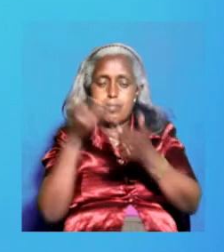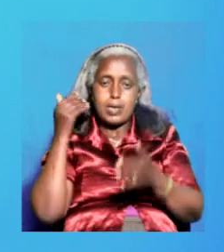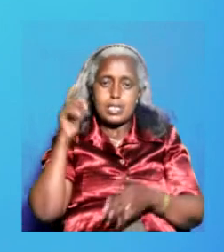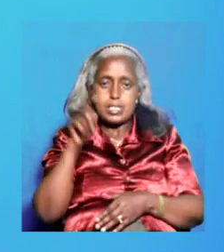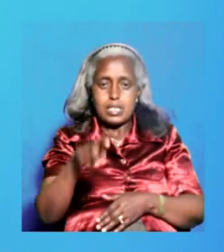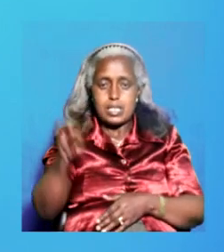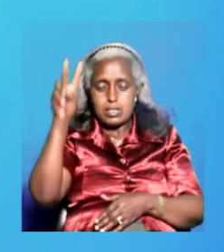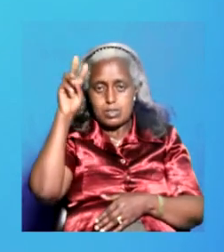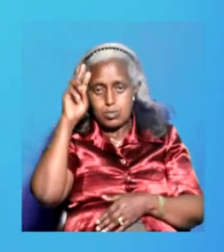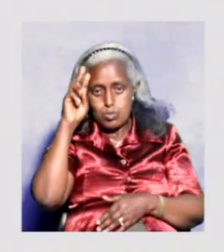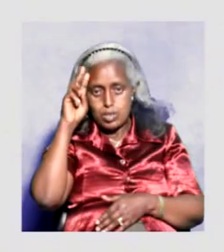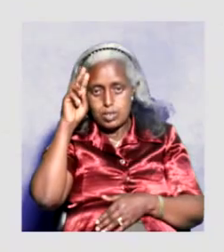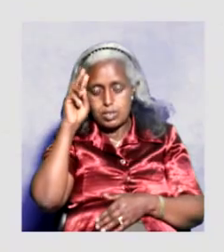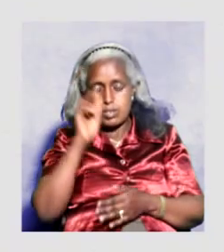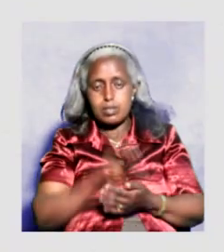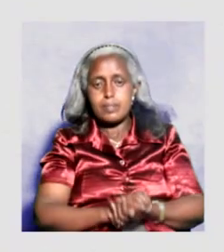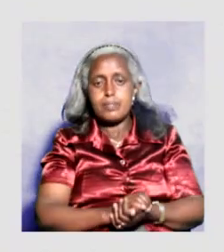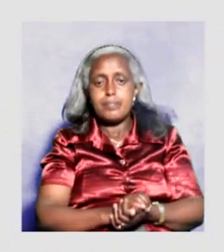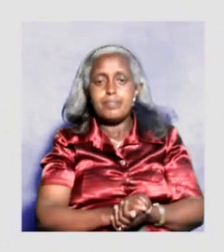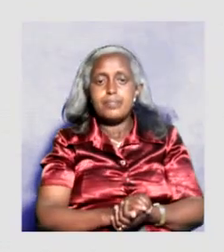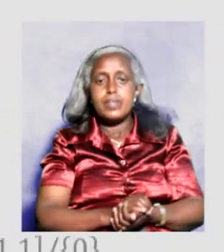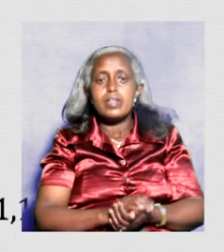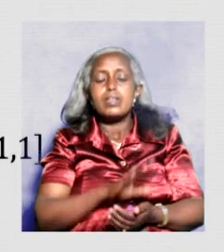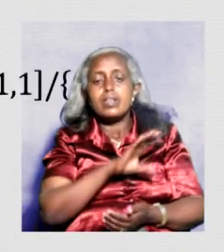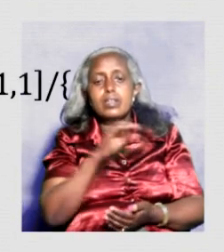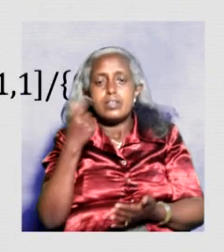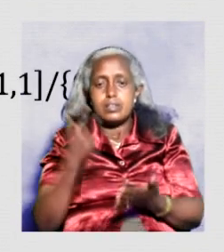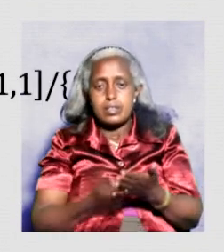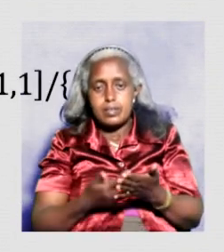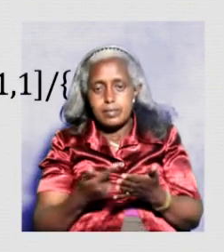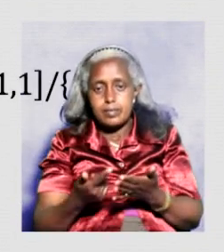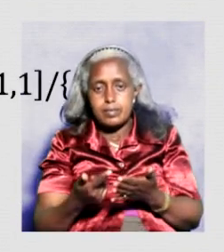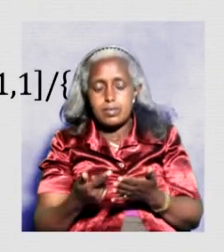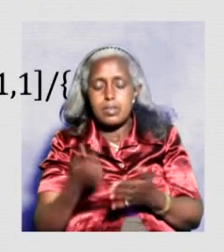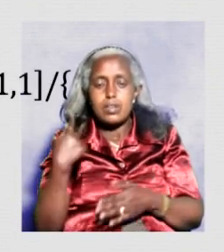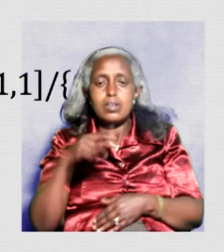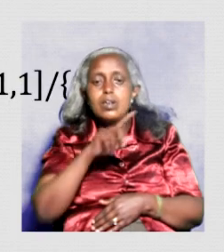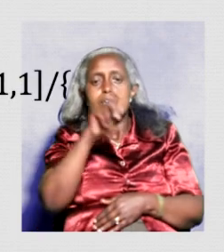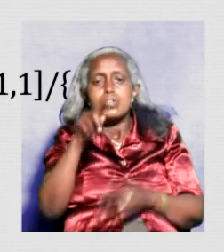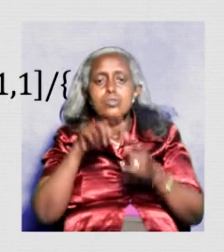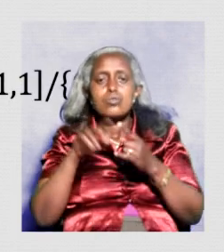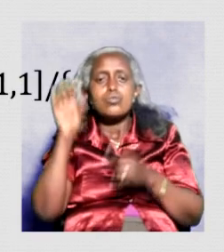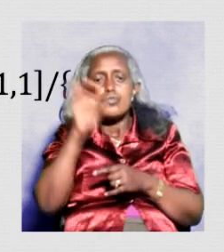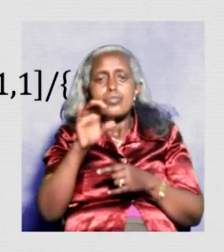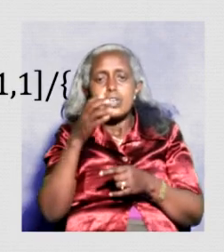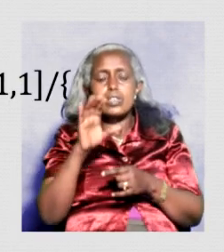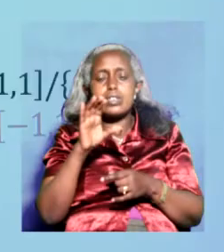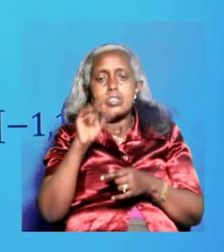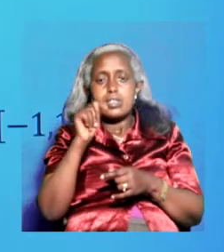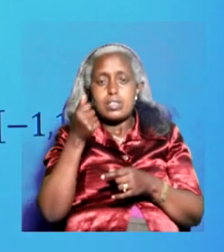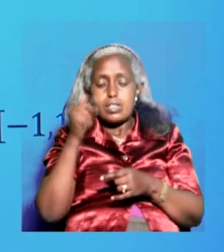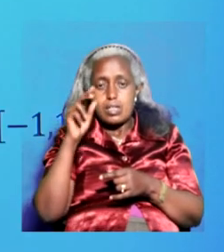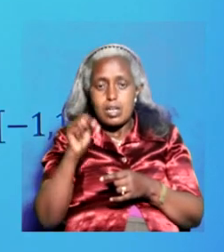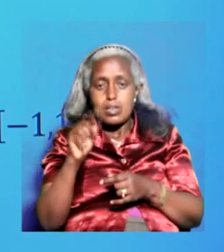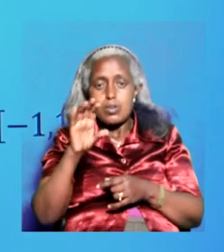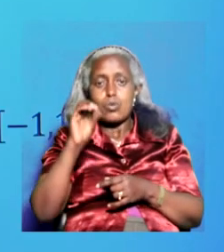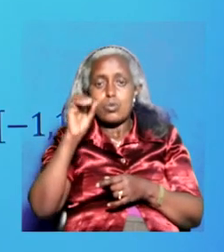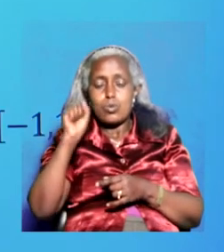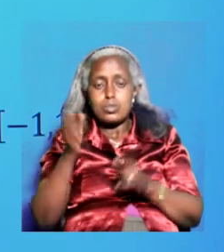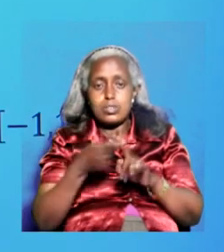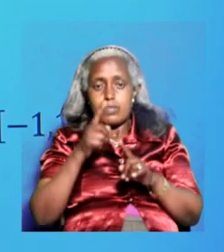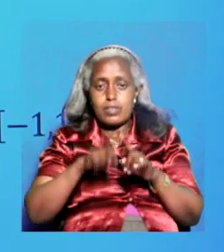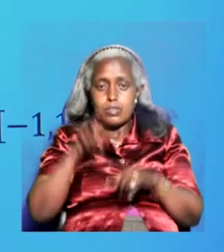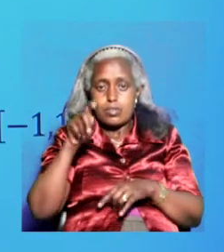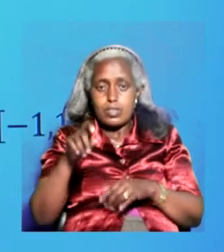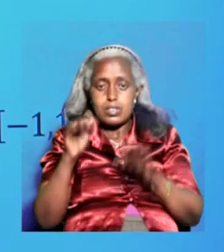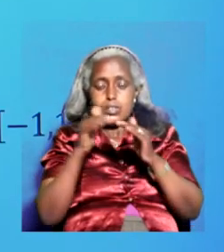x squared. And then we are asked to find tan cos inverse of x. So tan cos